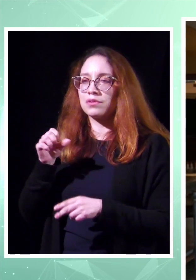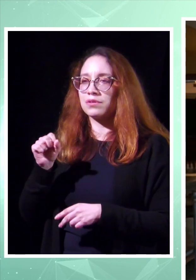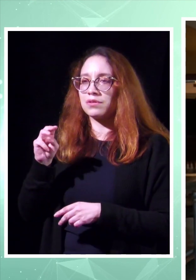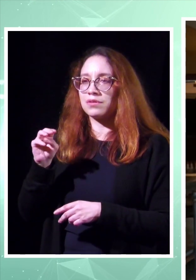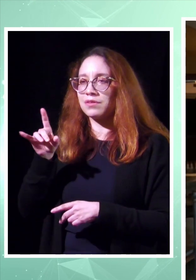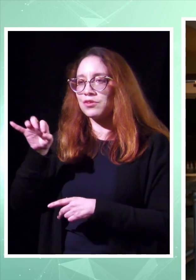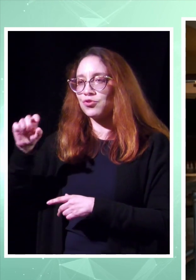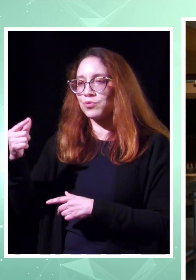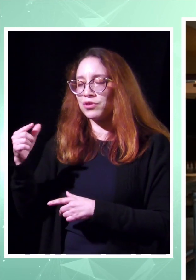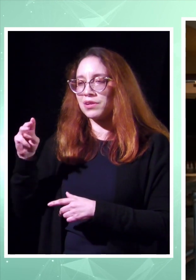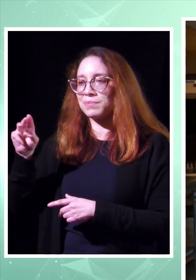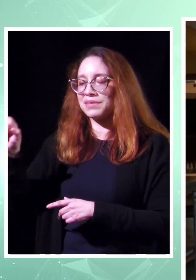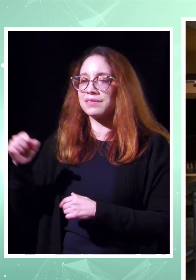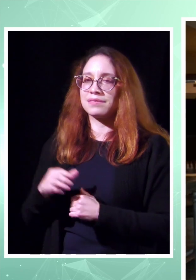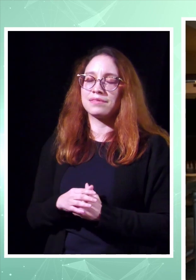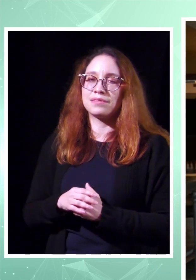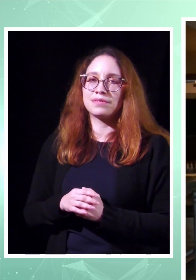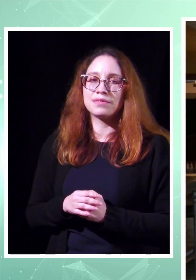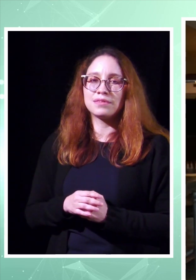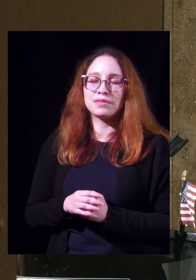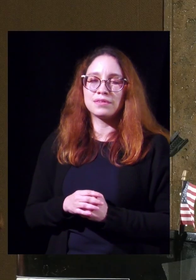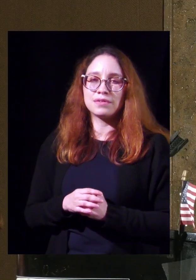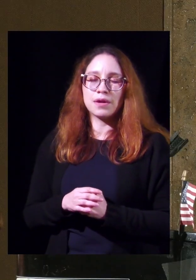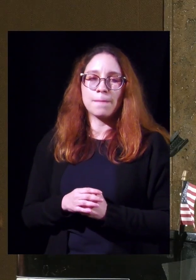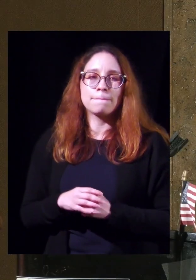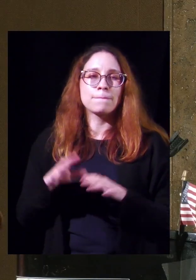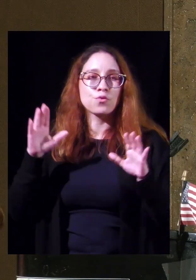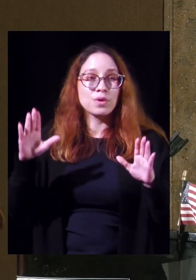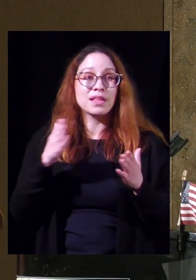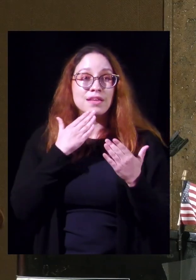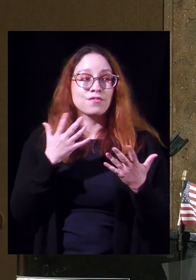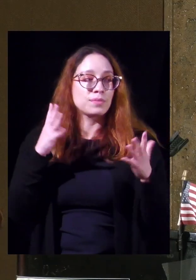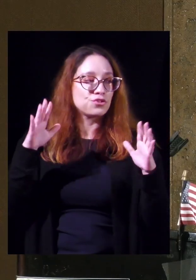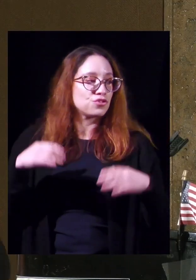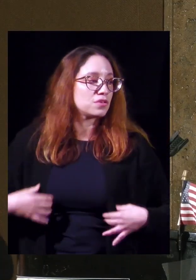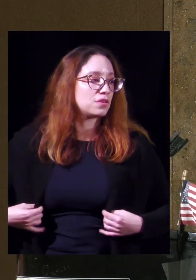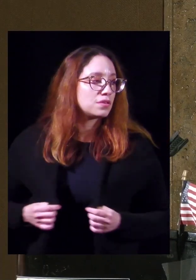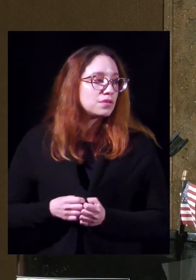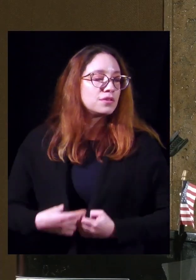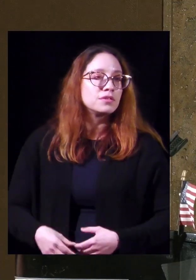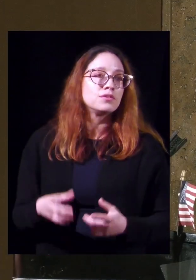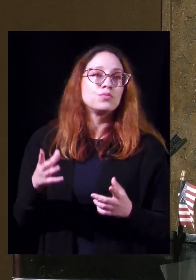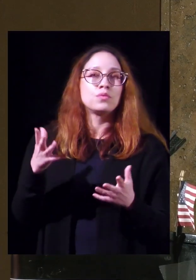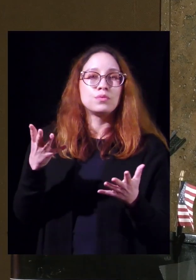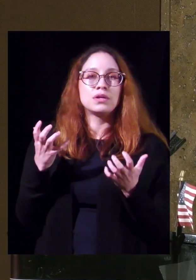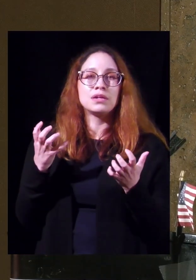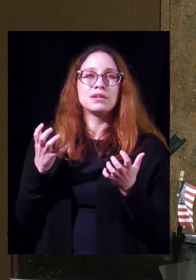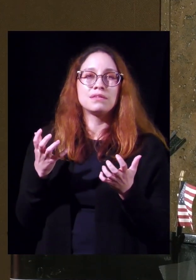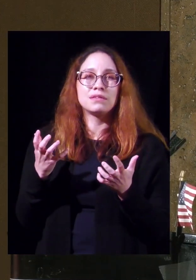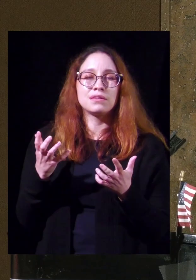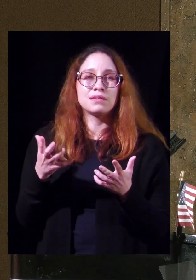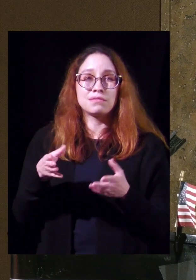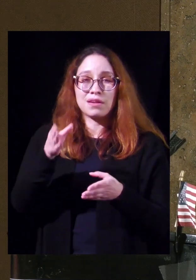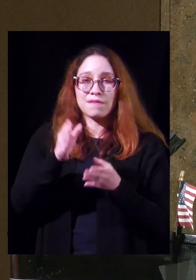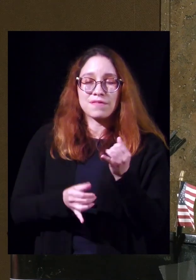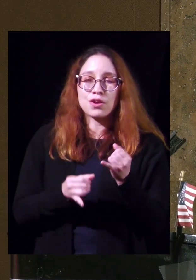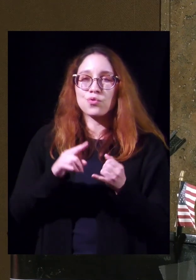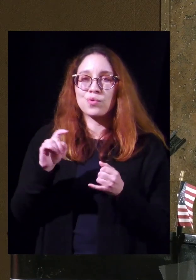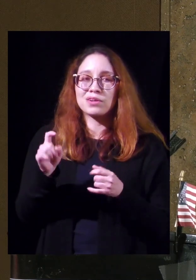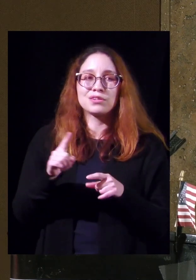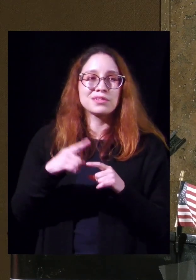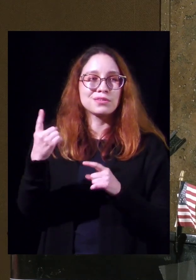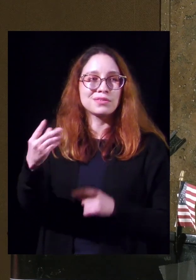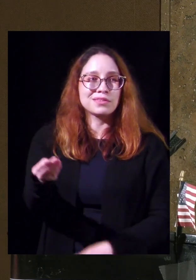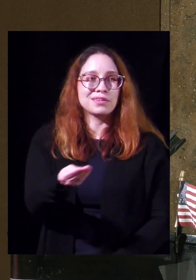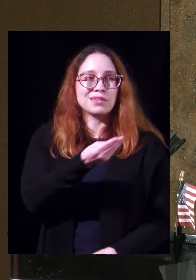this concept of smoldering multiple sclerosis. Great. Thank you for that. Now, I was going to have that as my final question, but